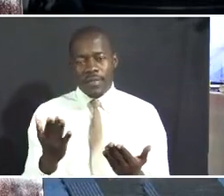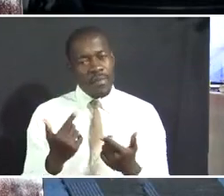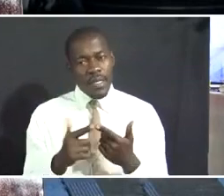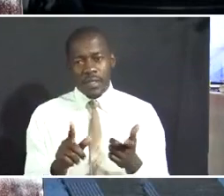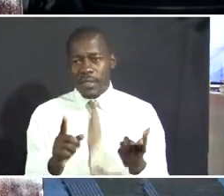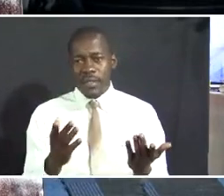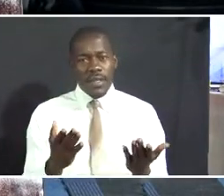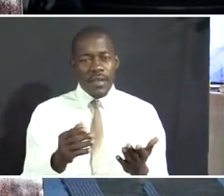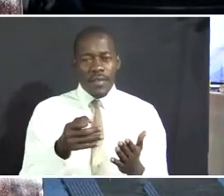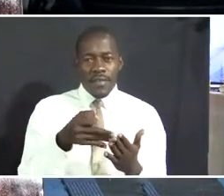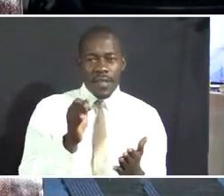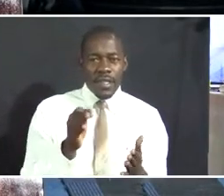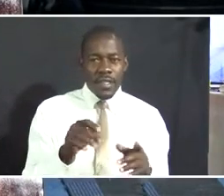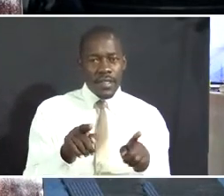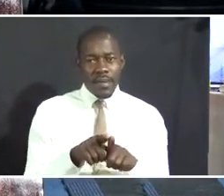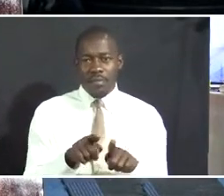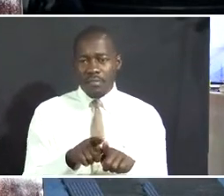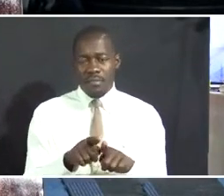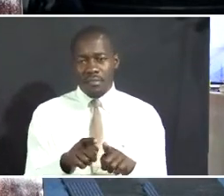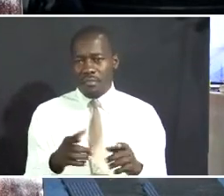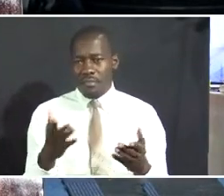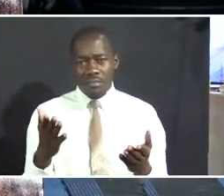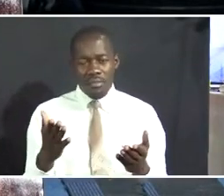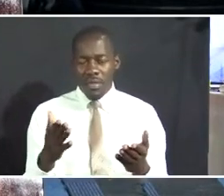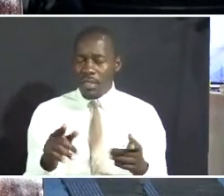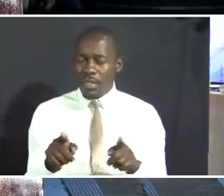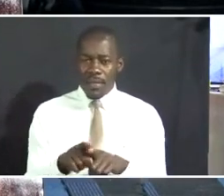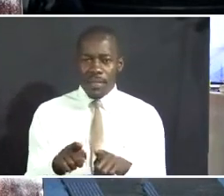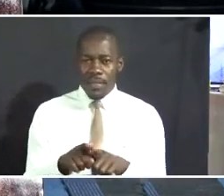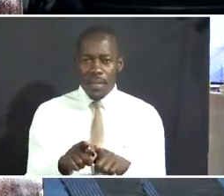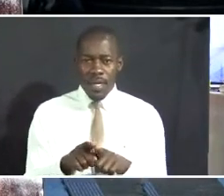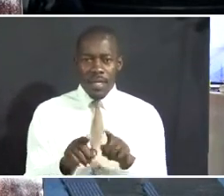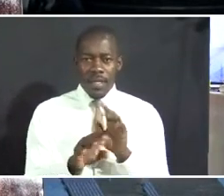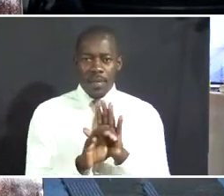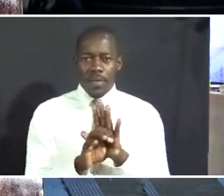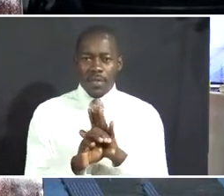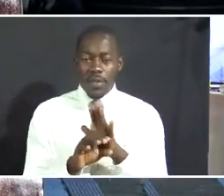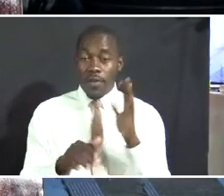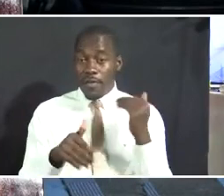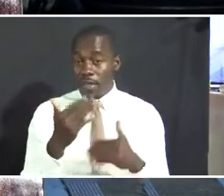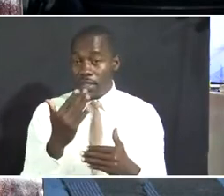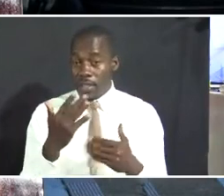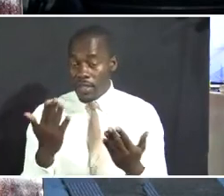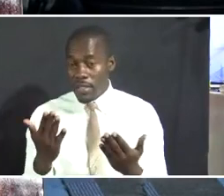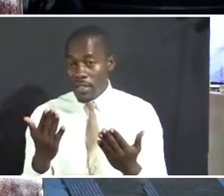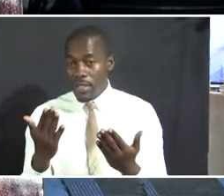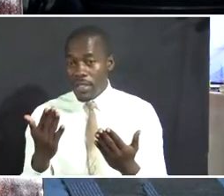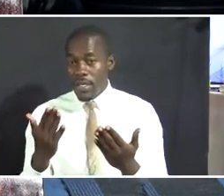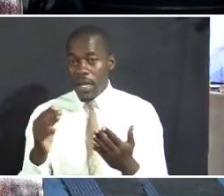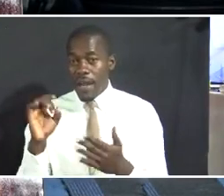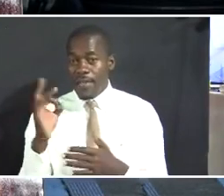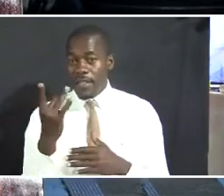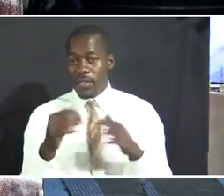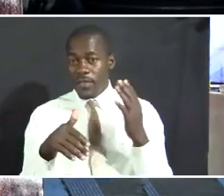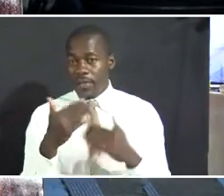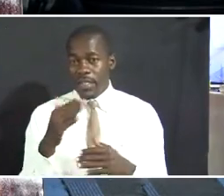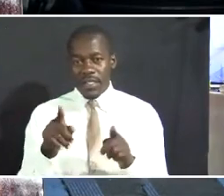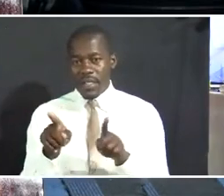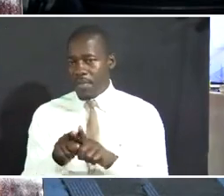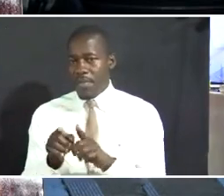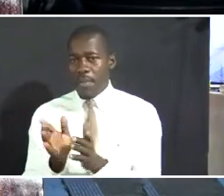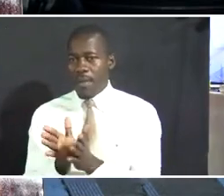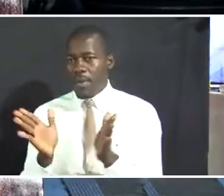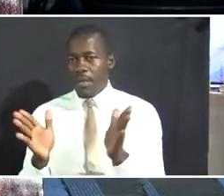schools, public universities charge nowadays. So it's just the same. In fact, even